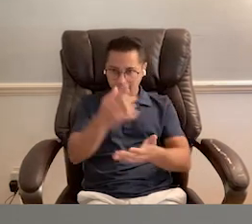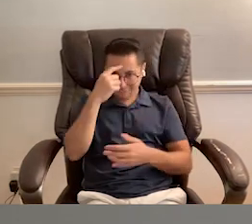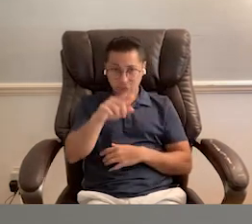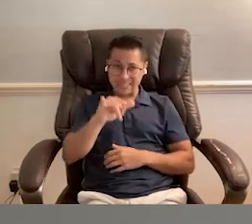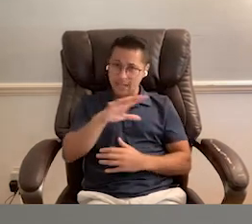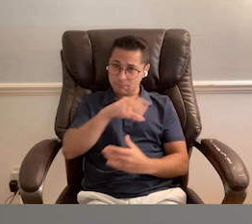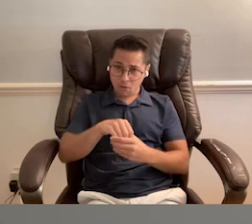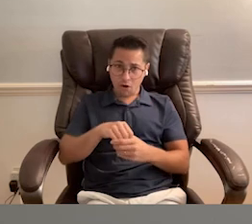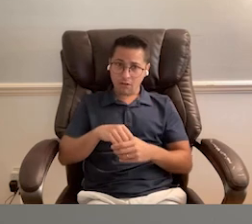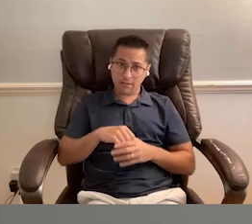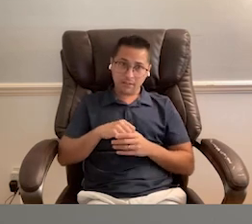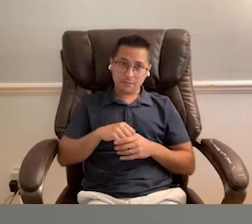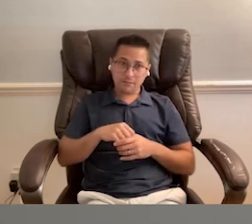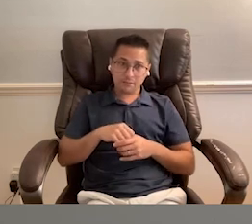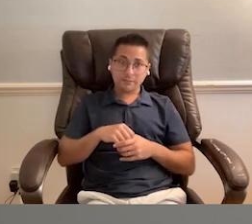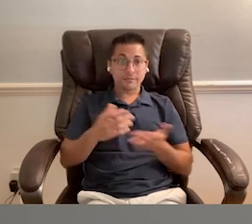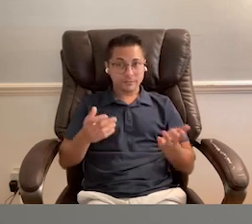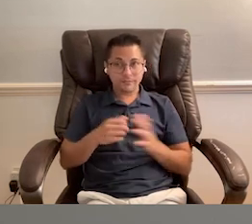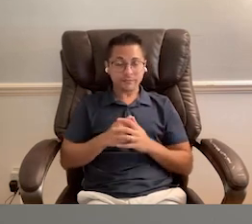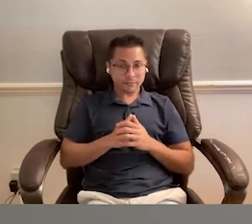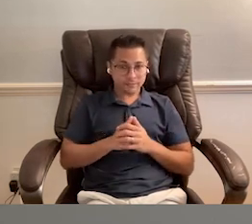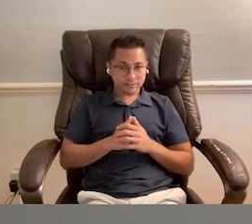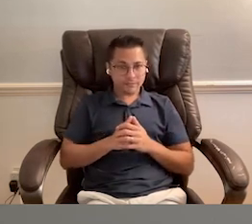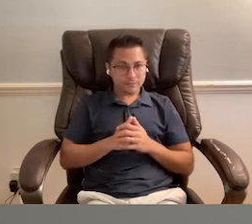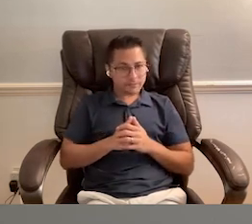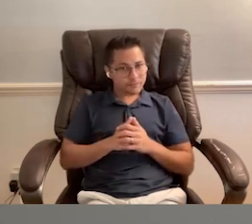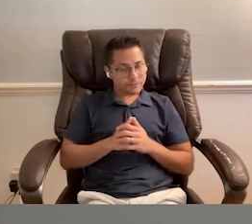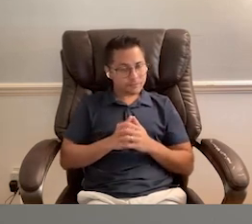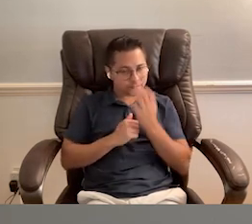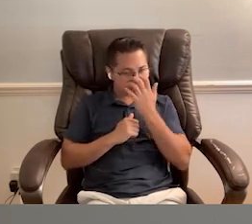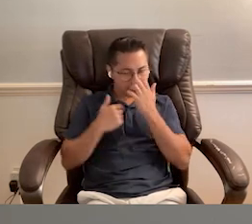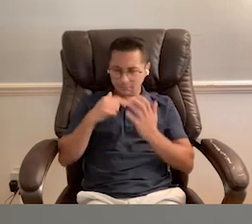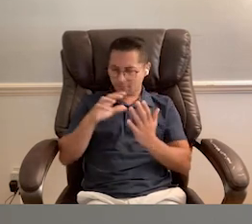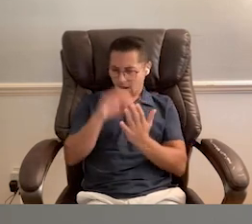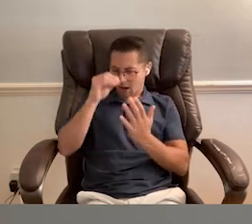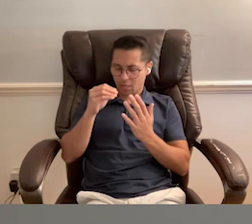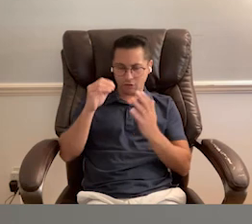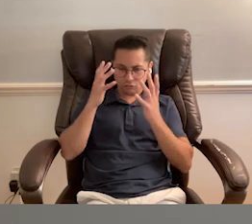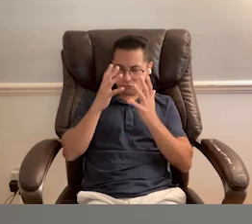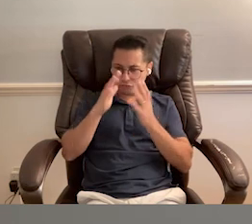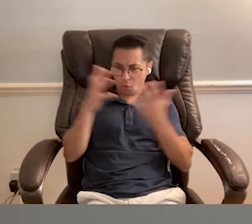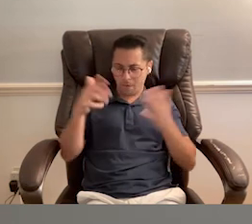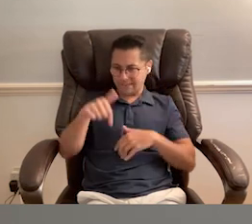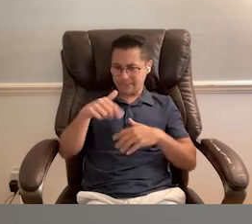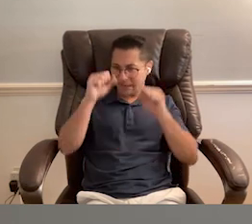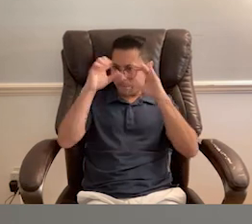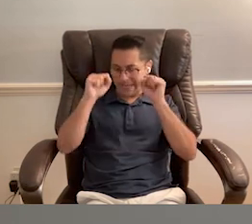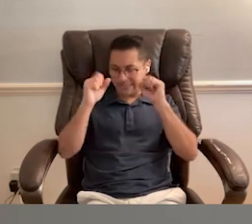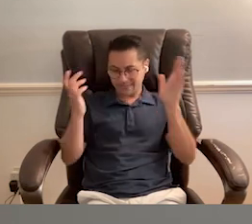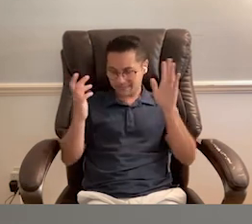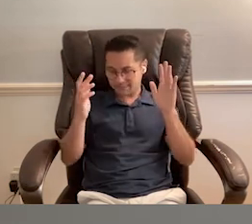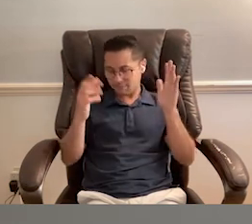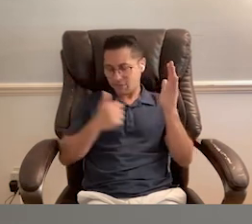because that's part of transition planning. So. This has been amazing. I've learned so much. I just want to say that. I'm sorry. Like,